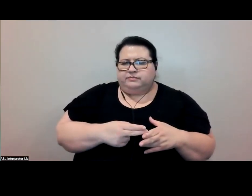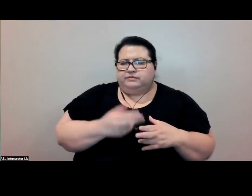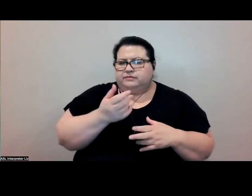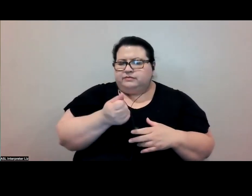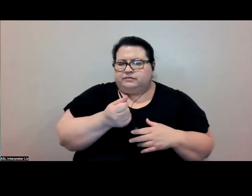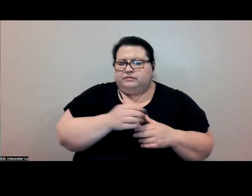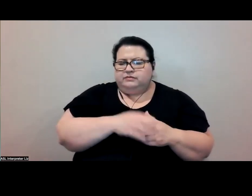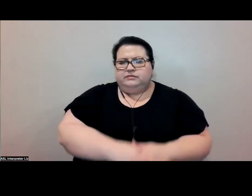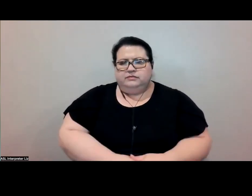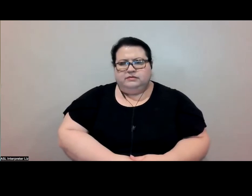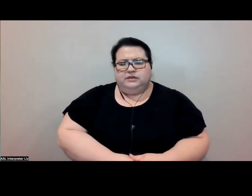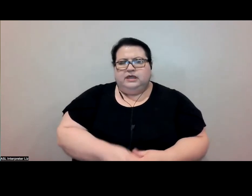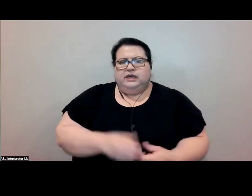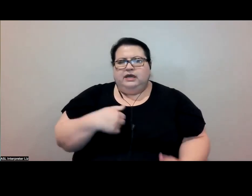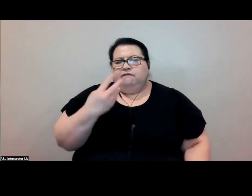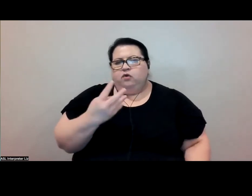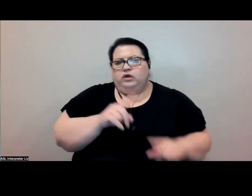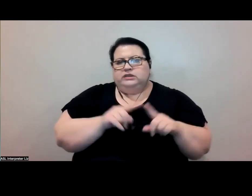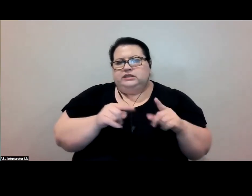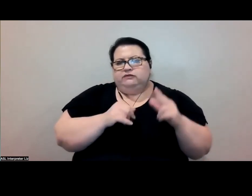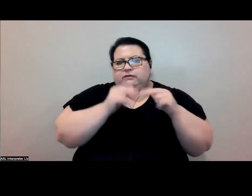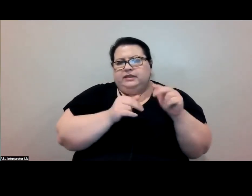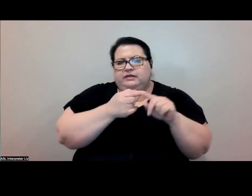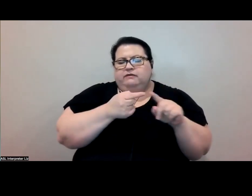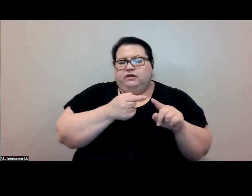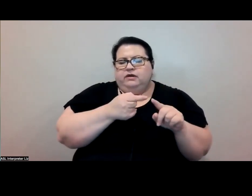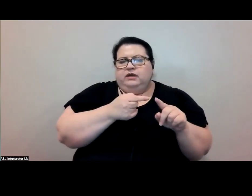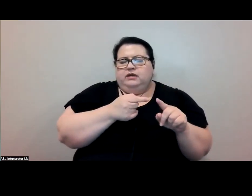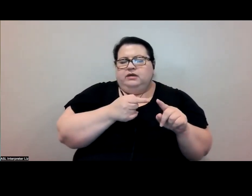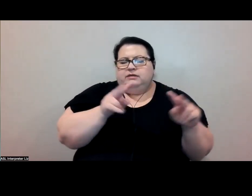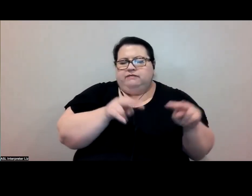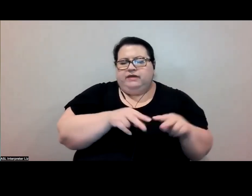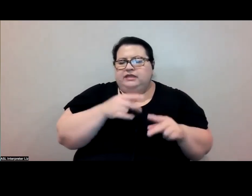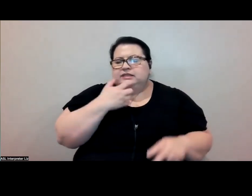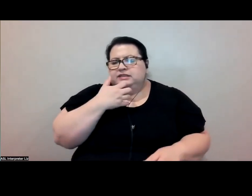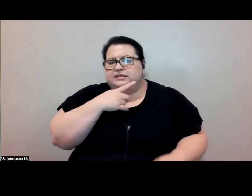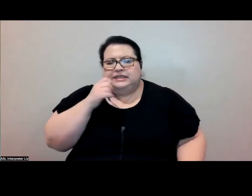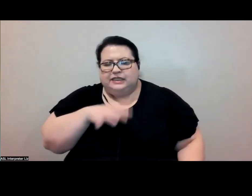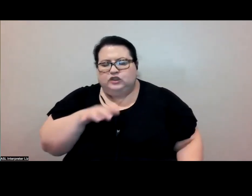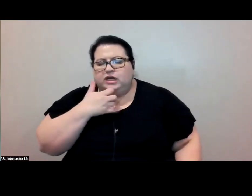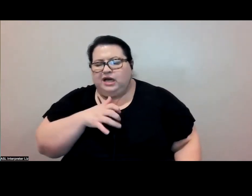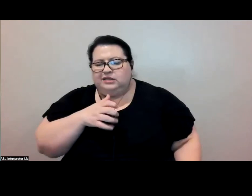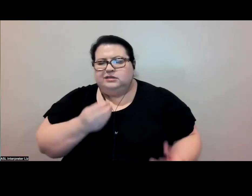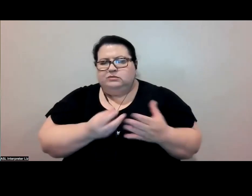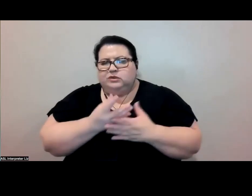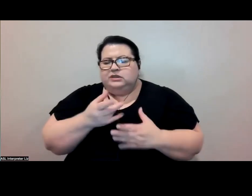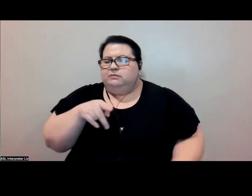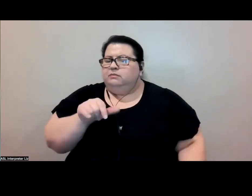we have, 4 different buildings from Point Palms, Yucca Valley, Desert Hot Springs, and Palm Springs.